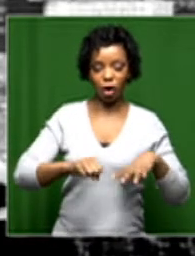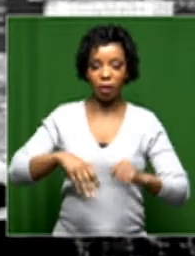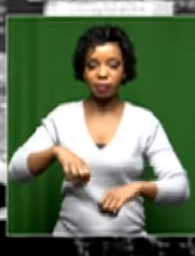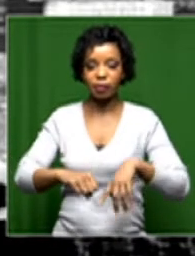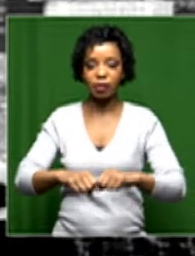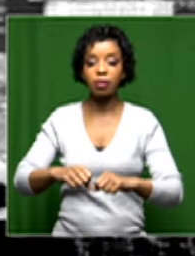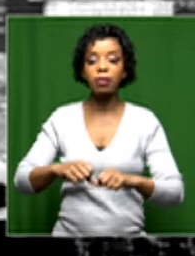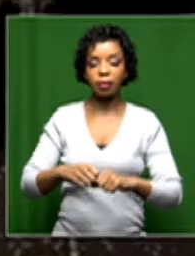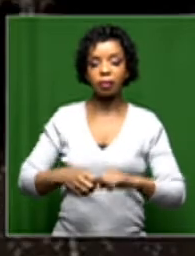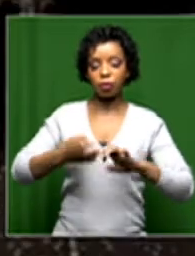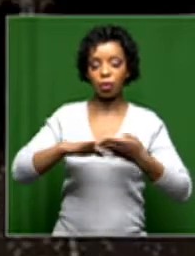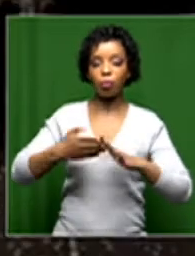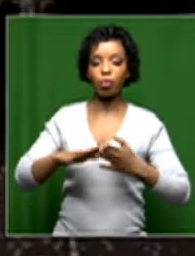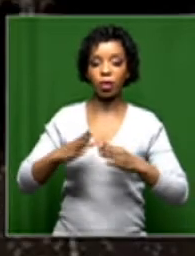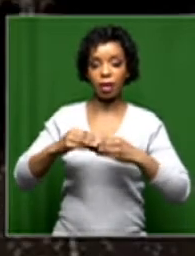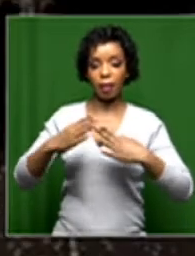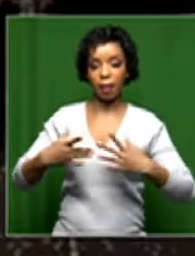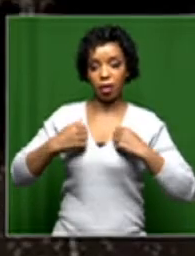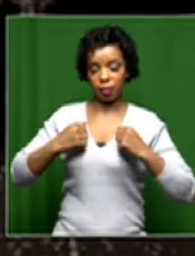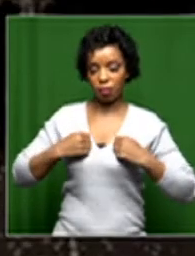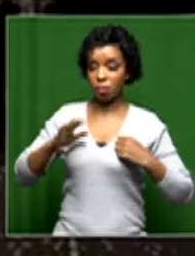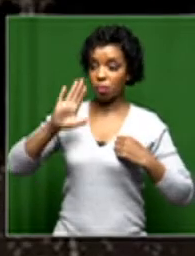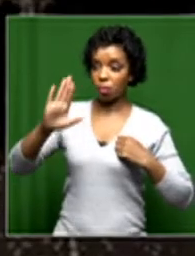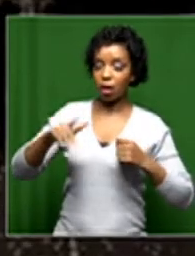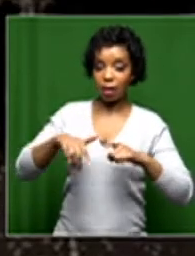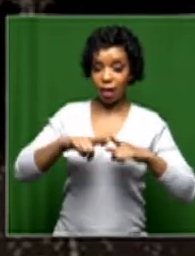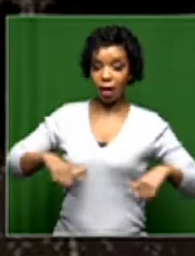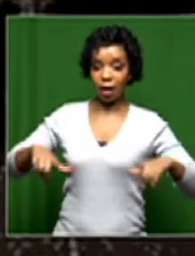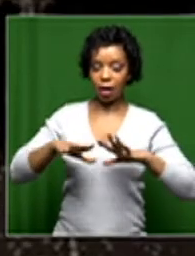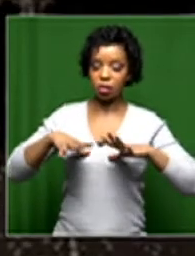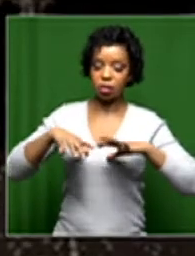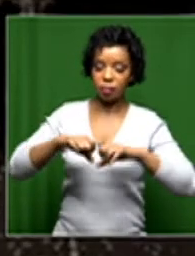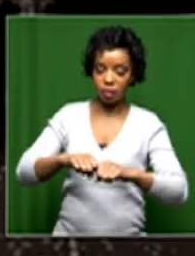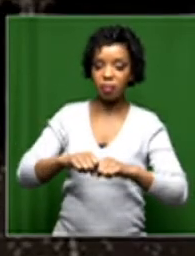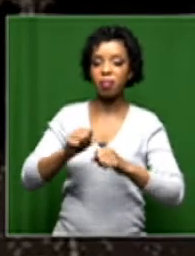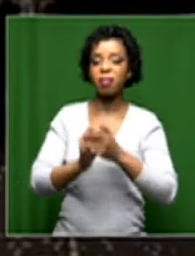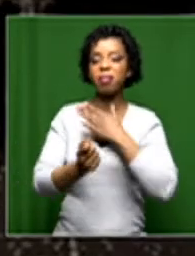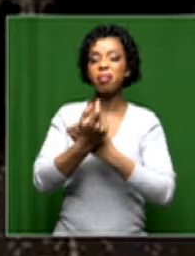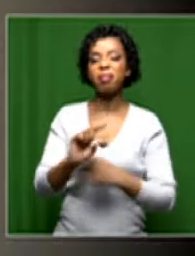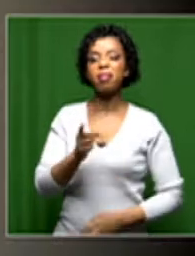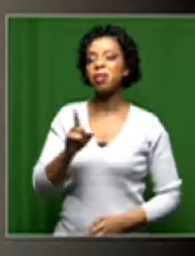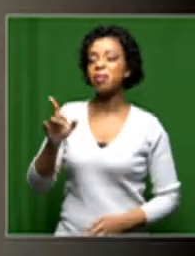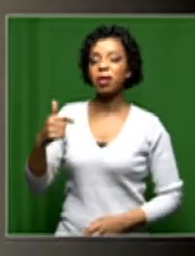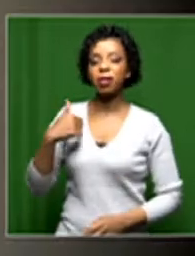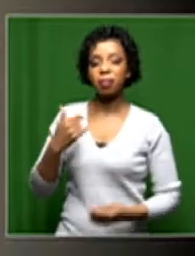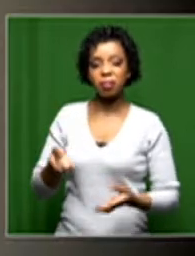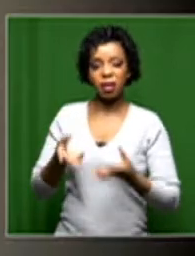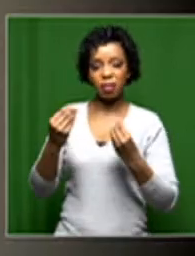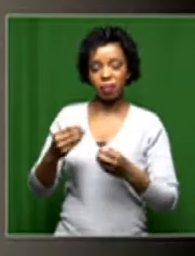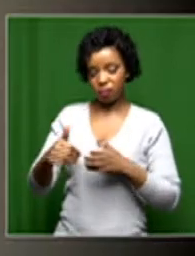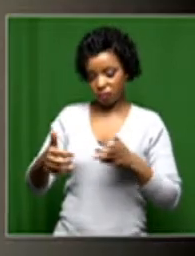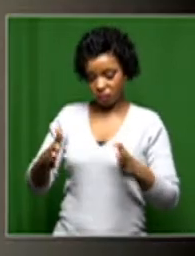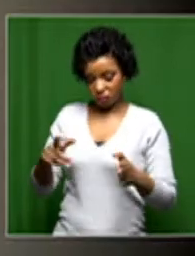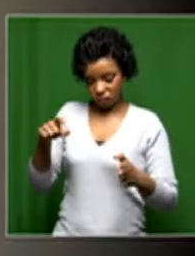members took over her land. So what really happened with her is that I found a box of film that belongs to